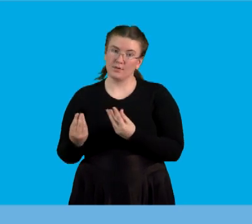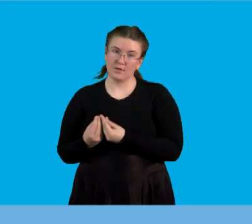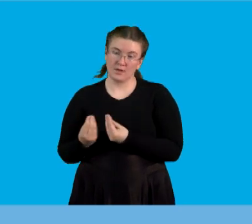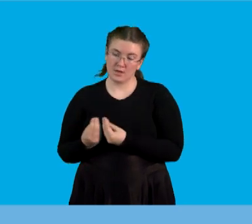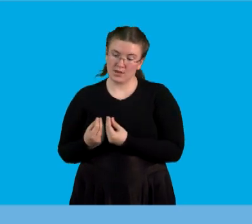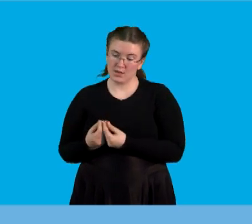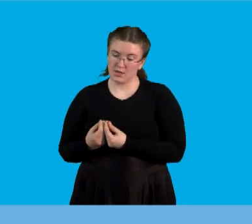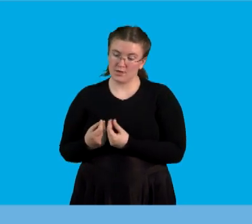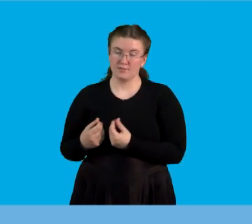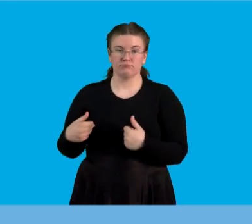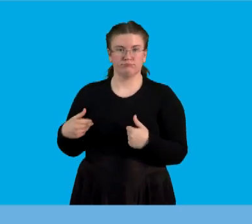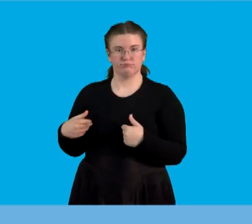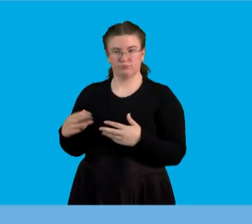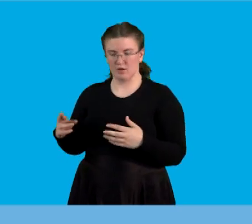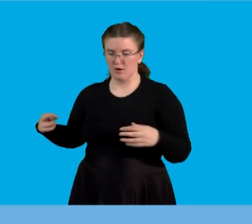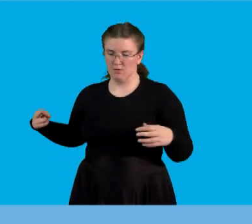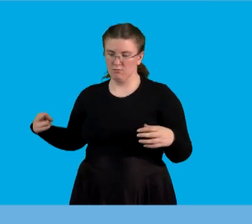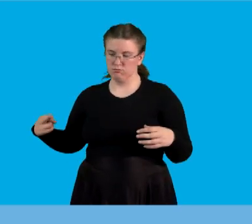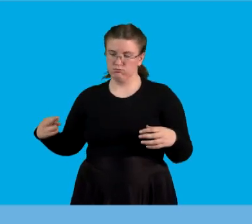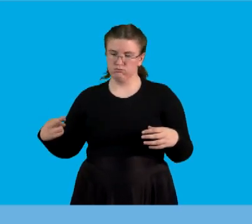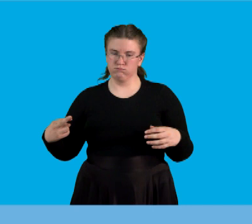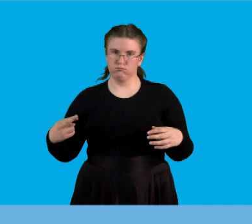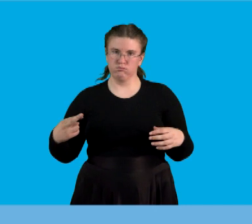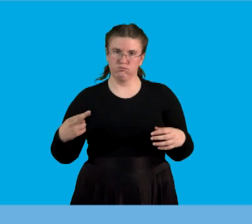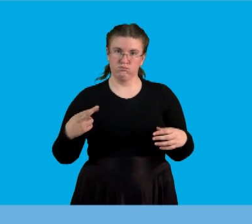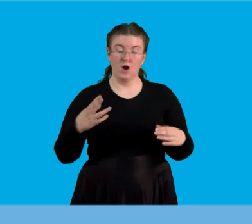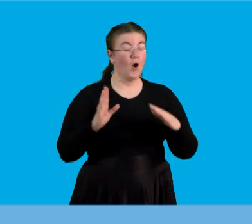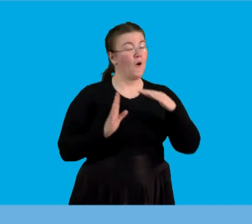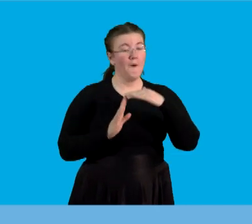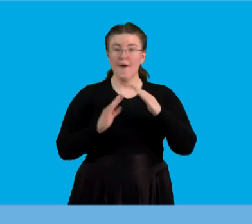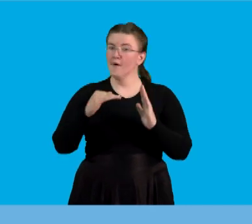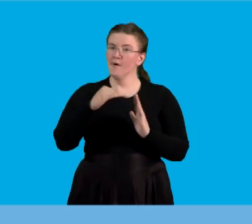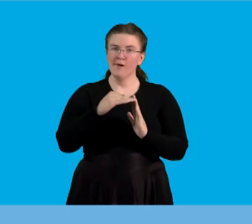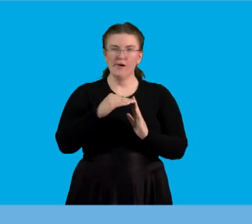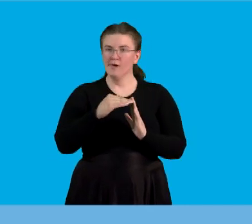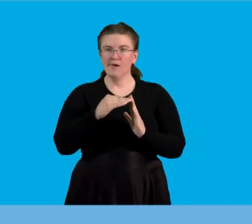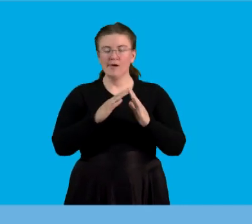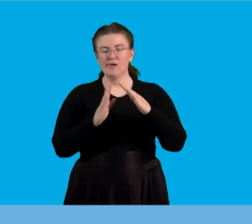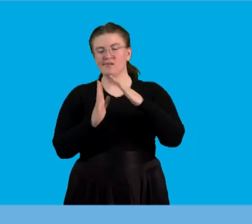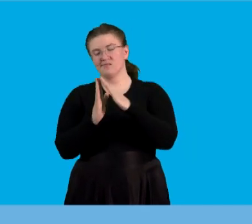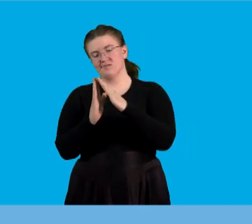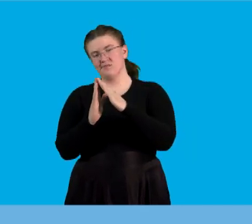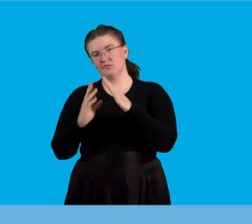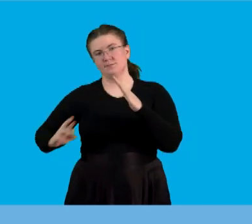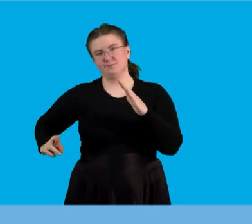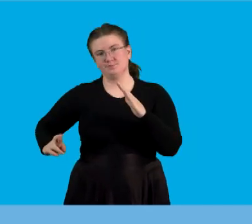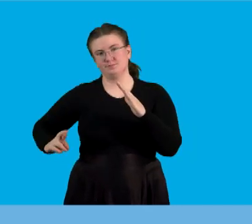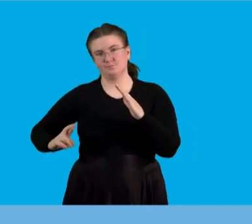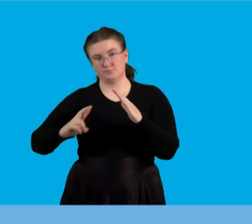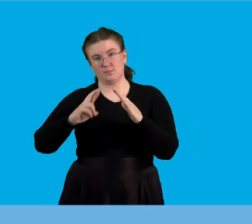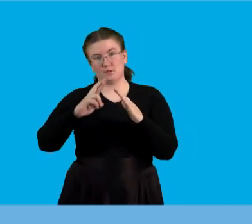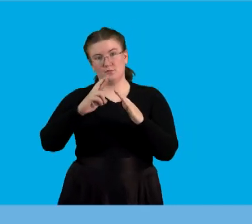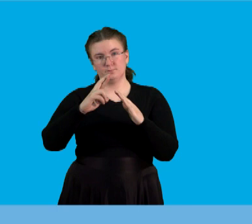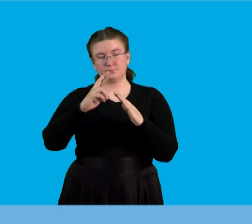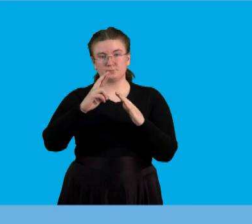from the source, entering the other medium at an angle that is not equal to 90 degrees, we need